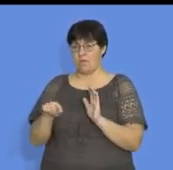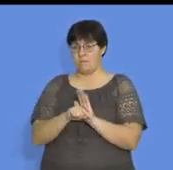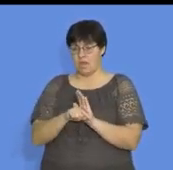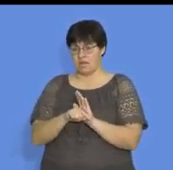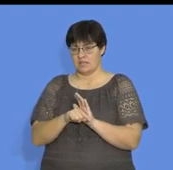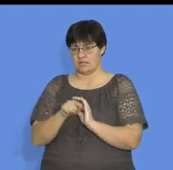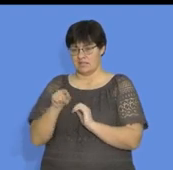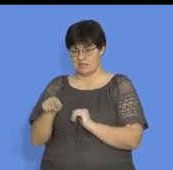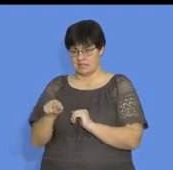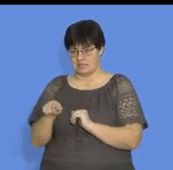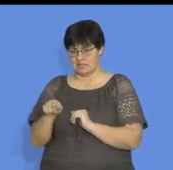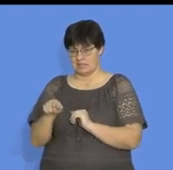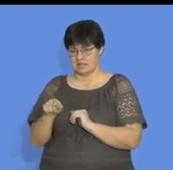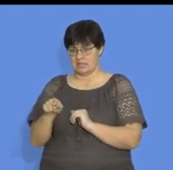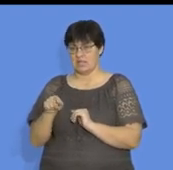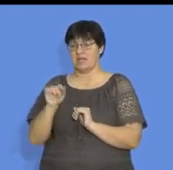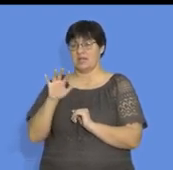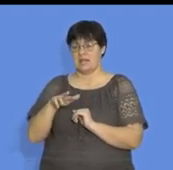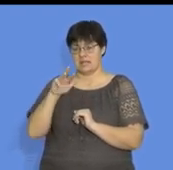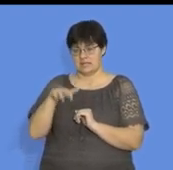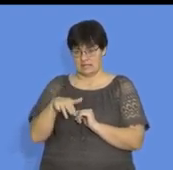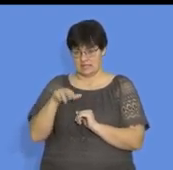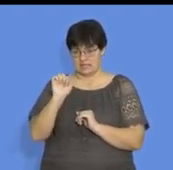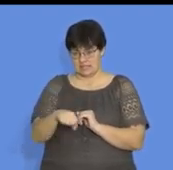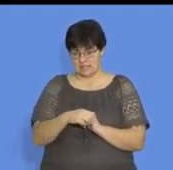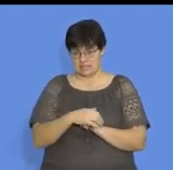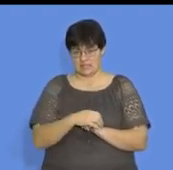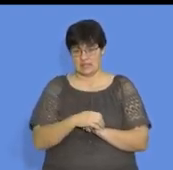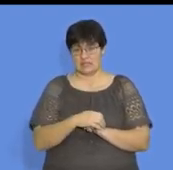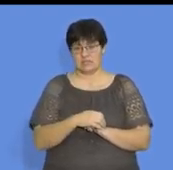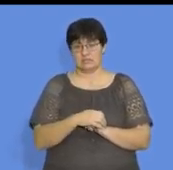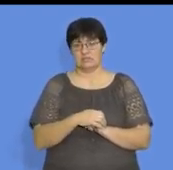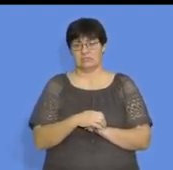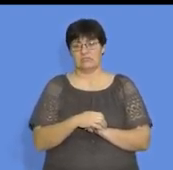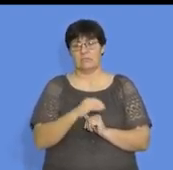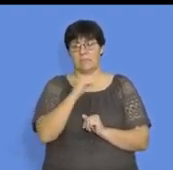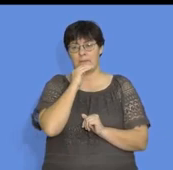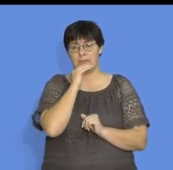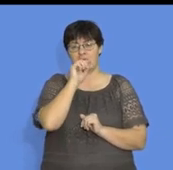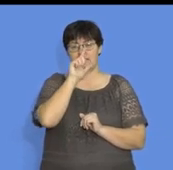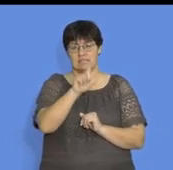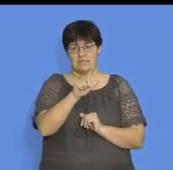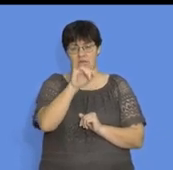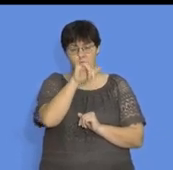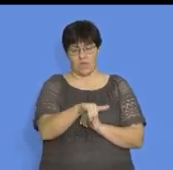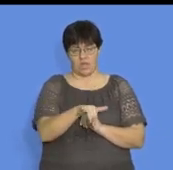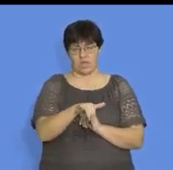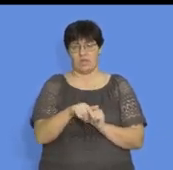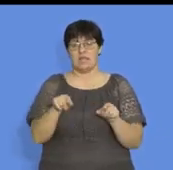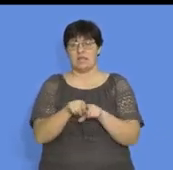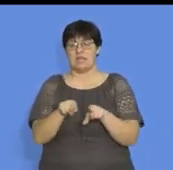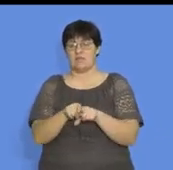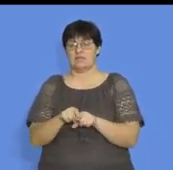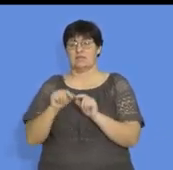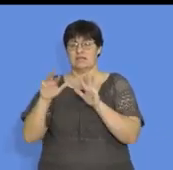minus that will give me the 19 there. So it means now I am at 7y equals